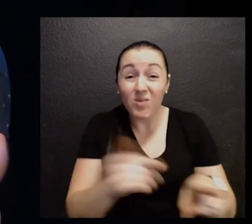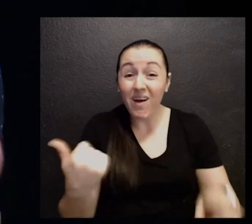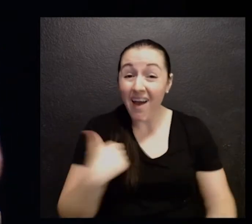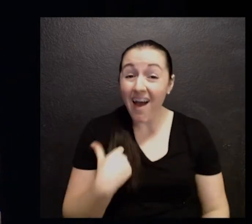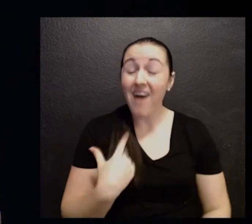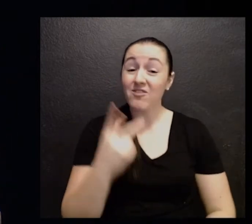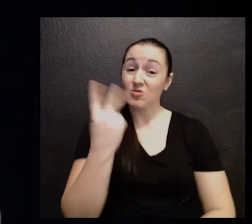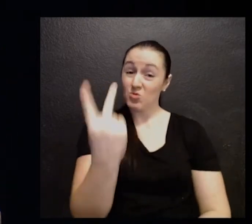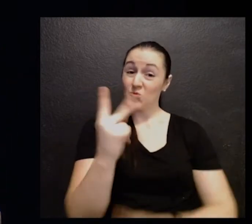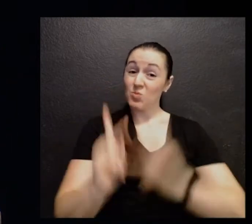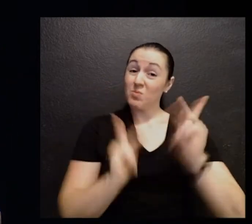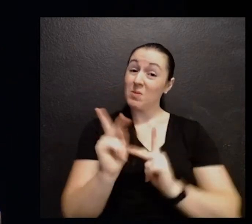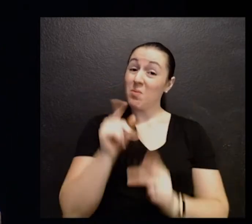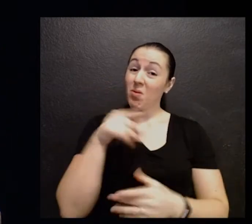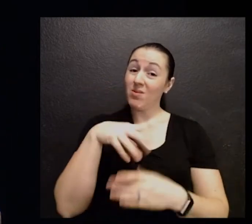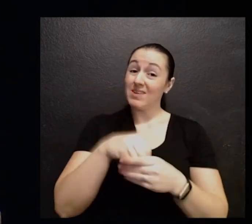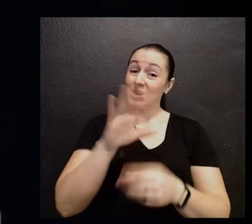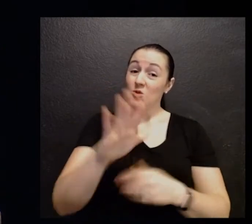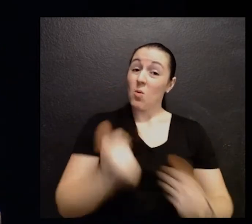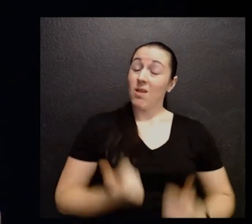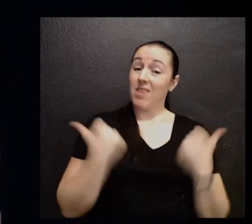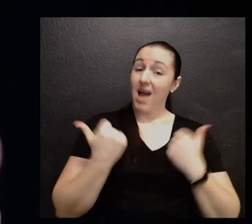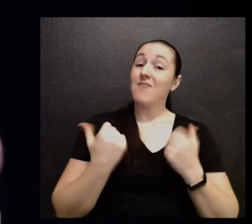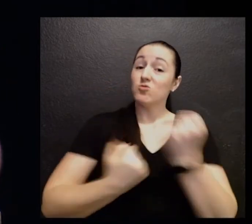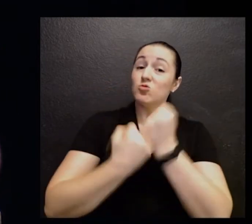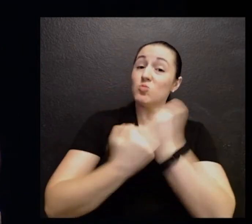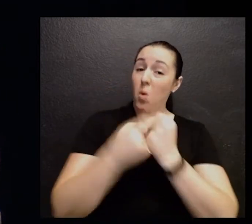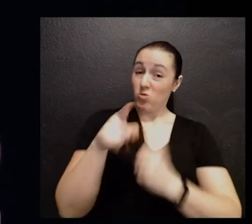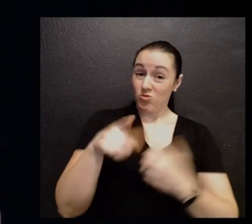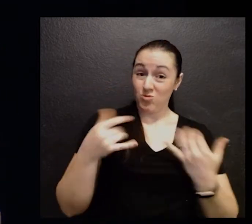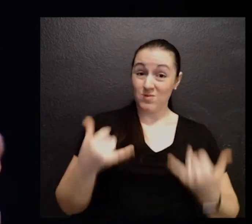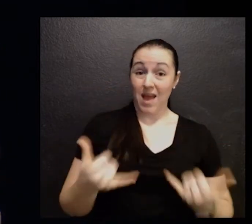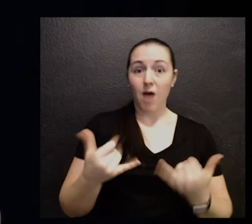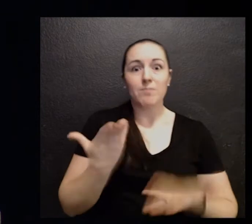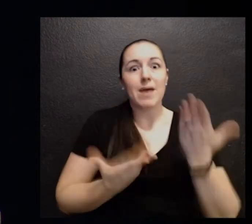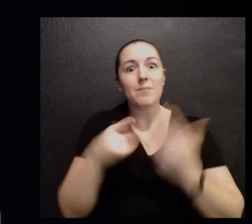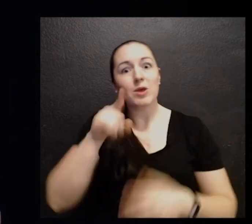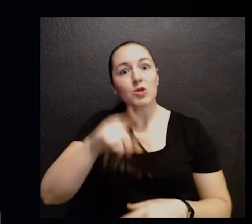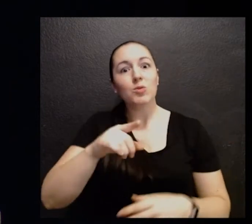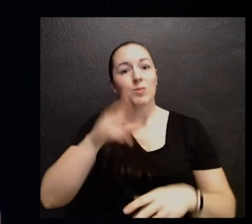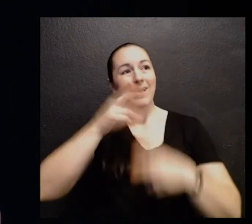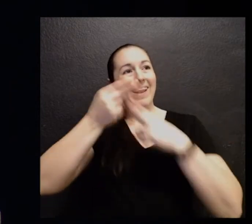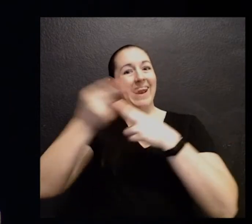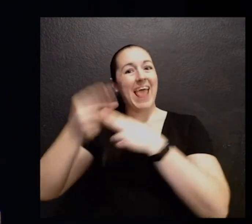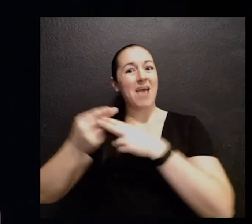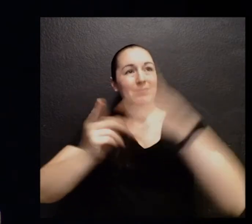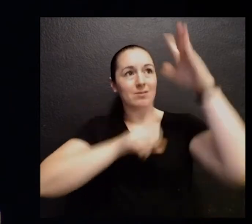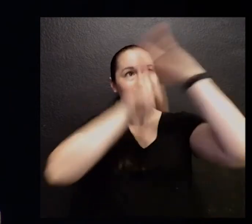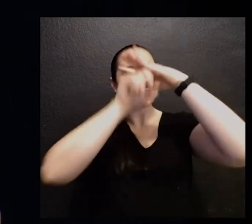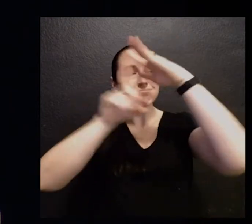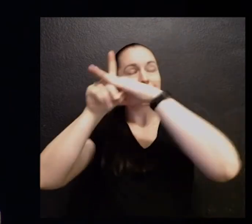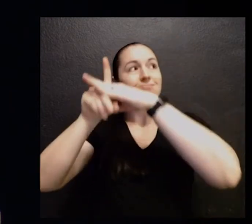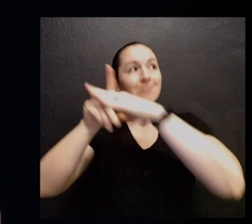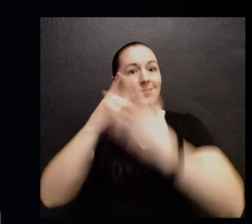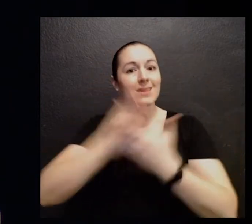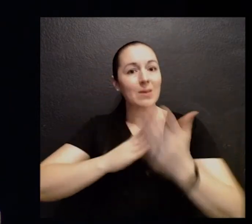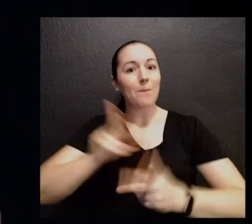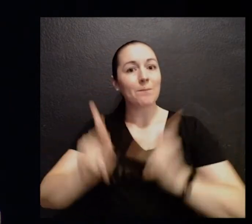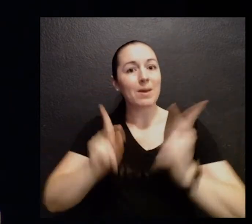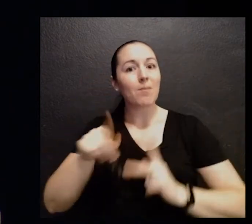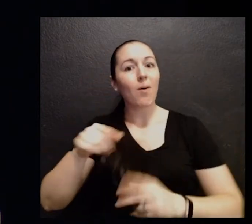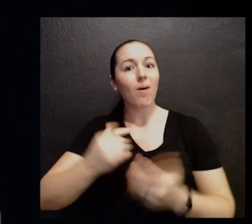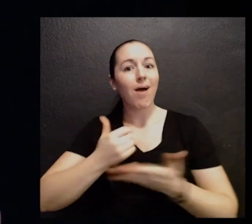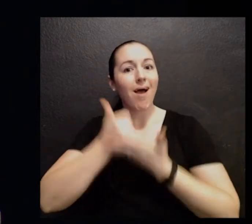And maybe those people's names are even coming to mind right now. So take out your phone, text them right now, and just let them know, like,